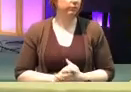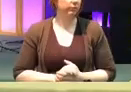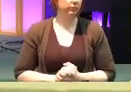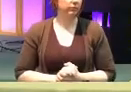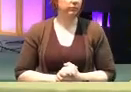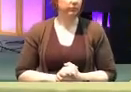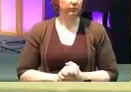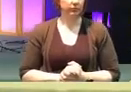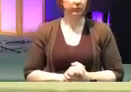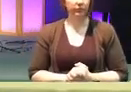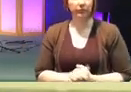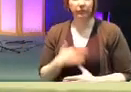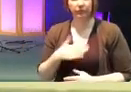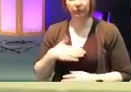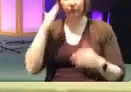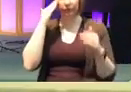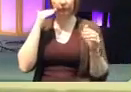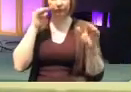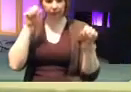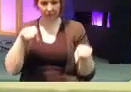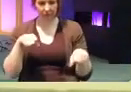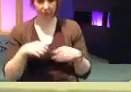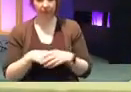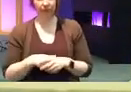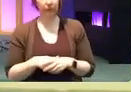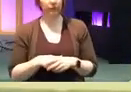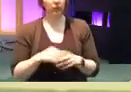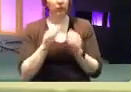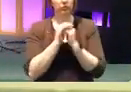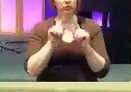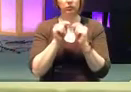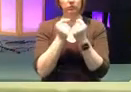Would you bow your heads with me this morning? Worship team, you want to come if you could, please.